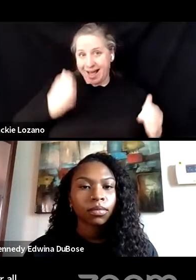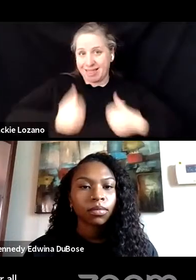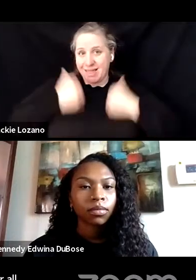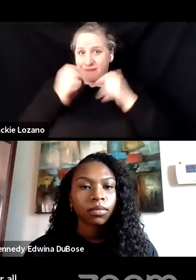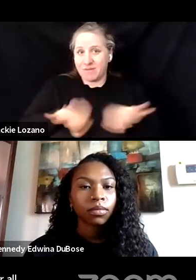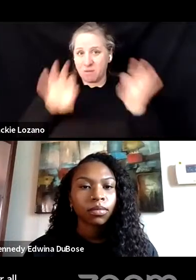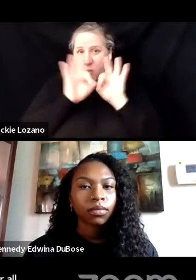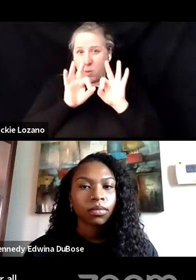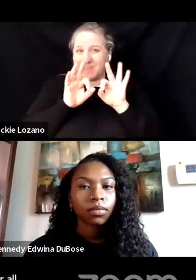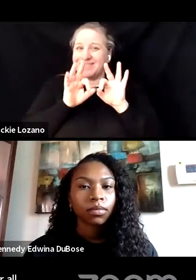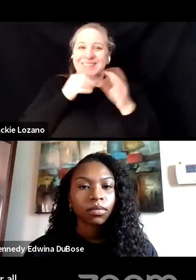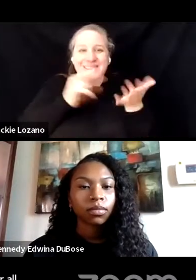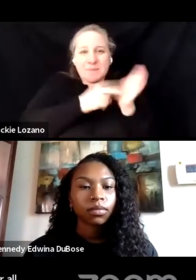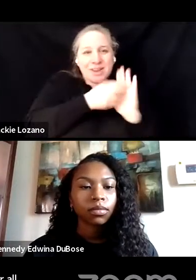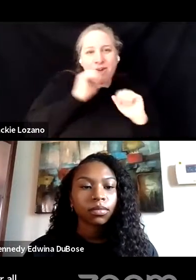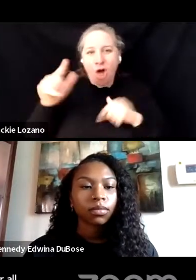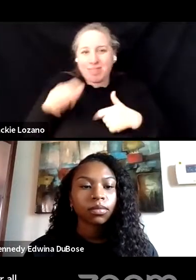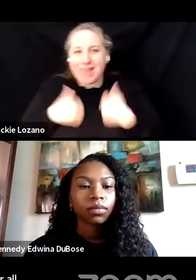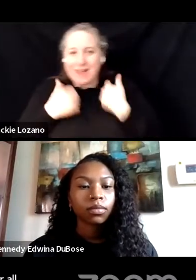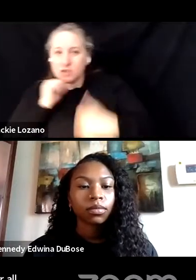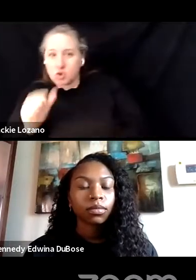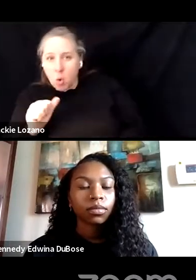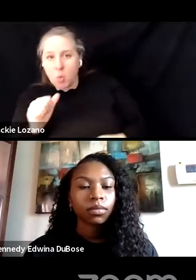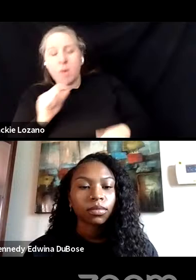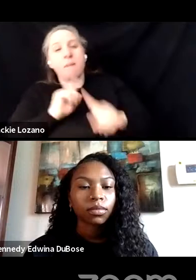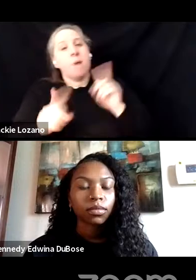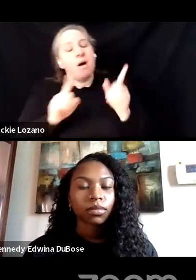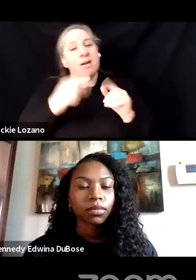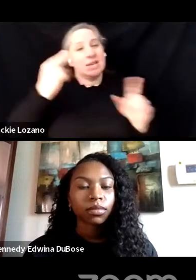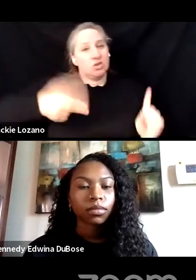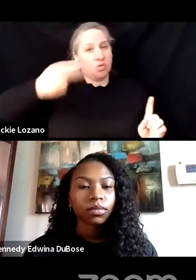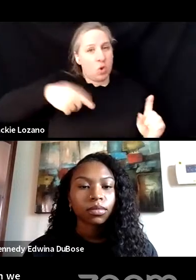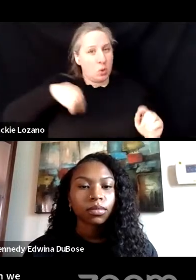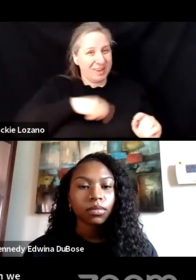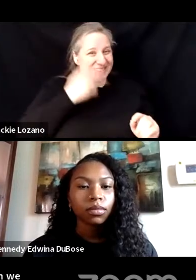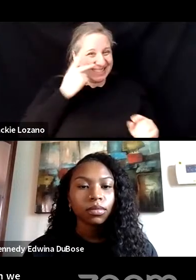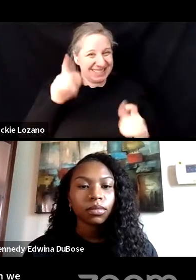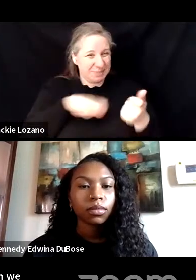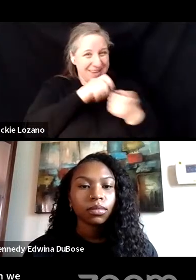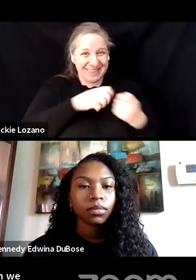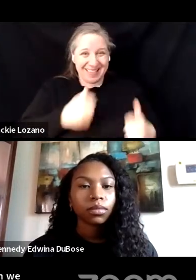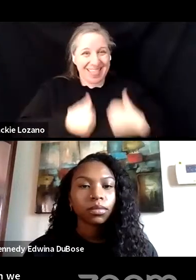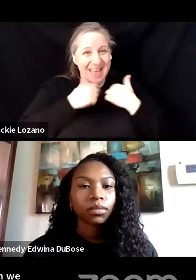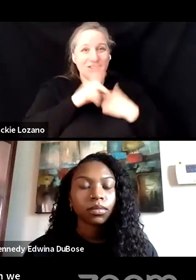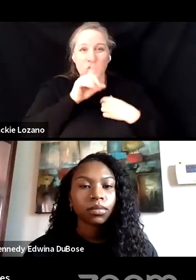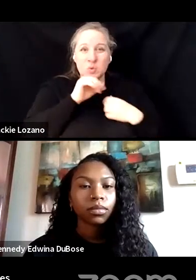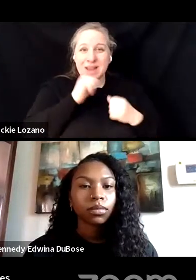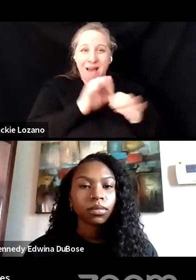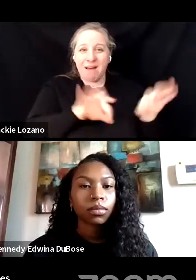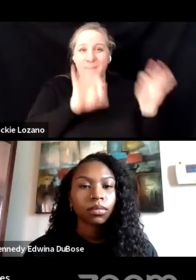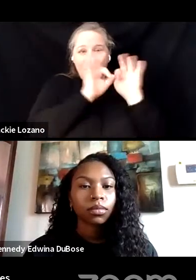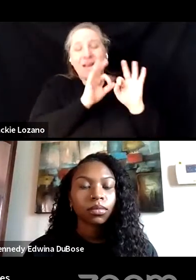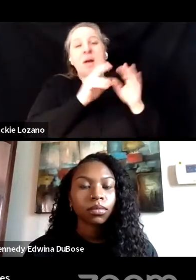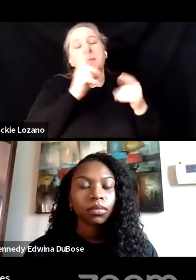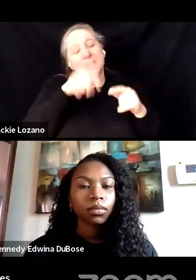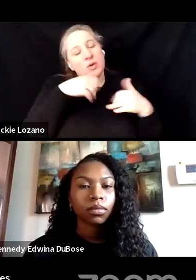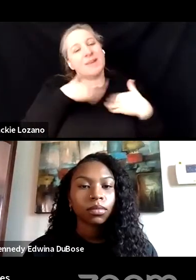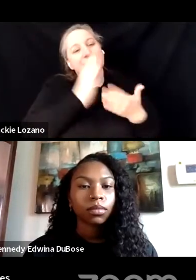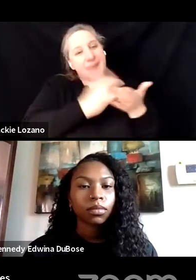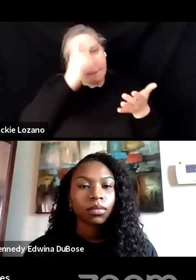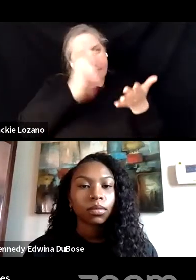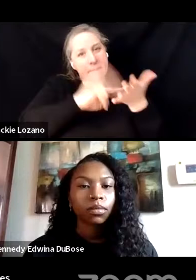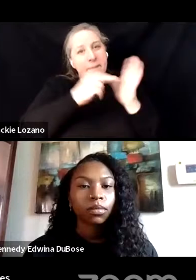lives don't. But when historically we have seen that certain lives do not, there needs to be some intentionality around